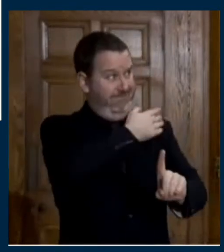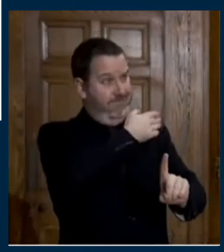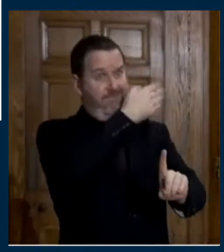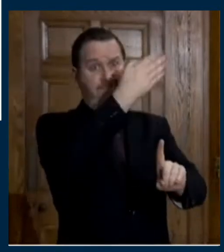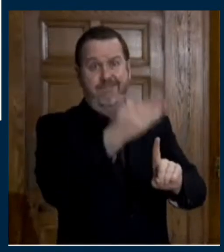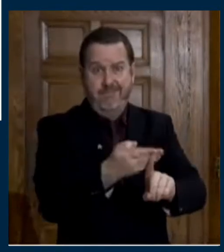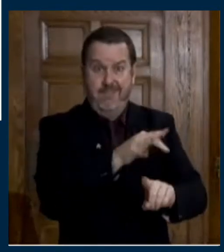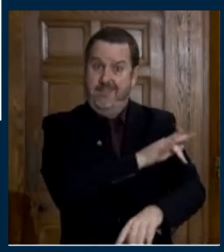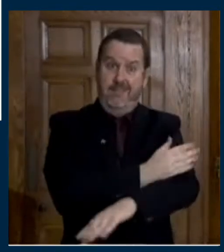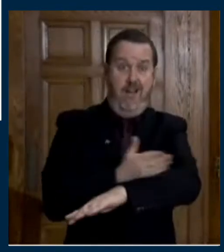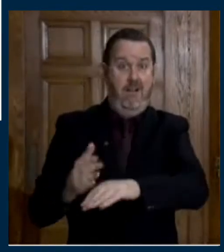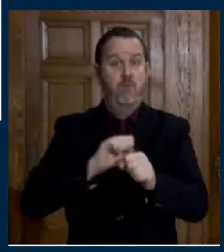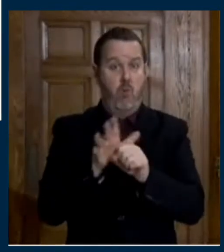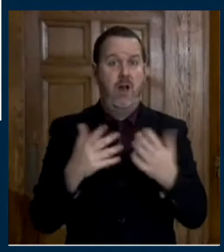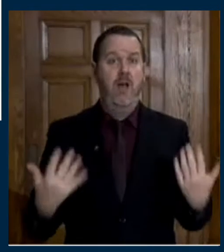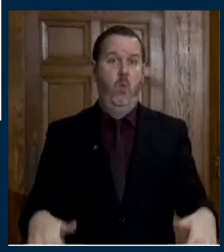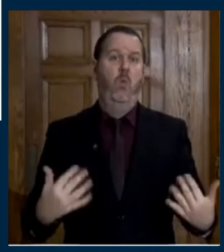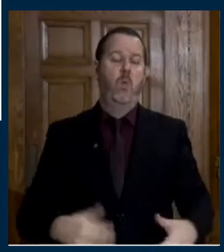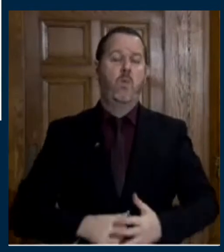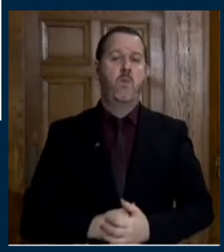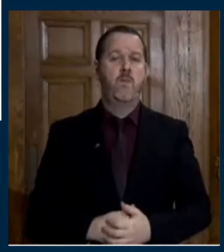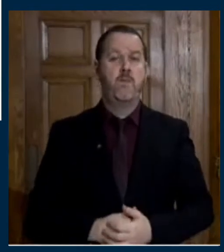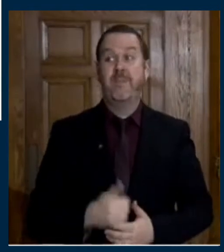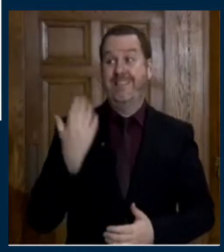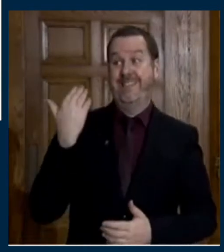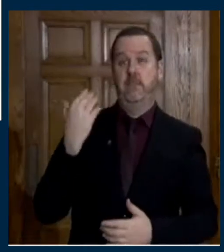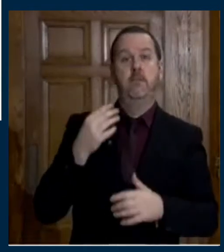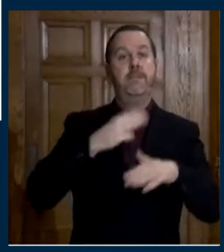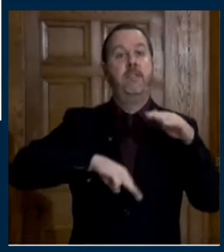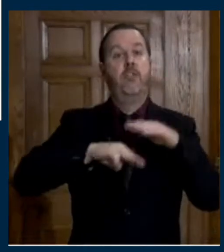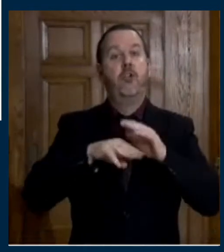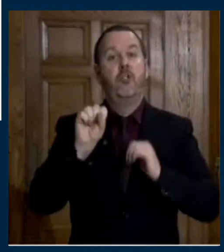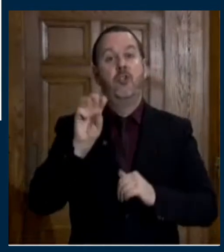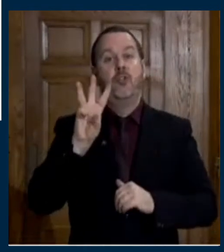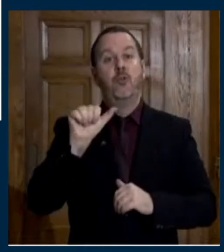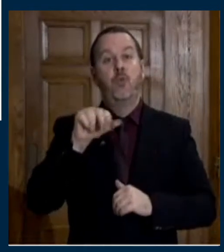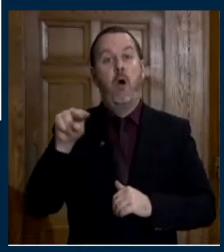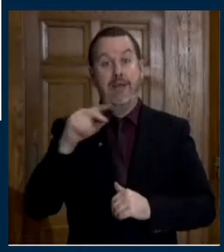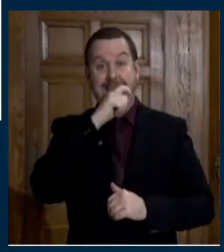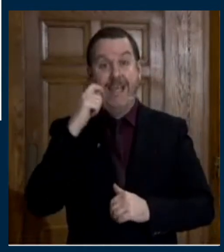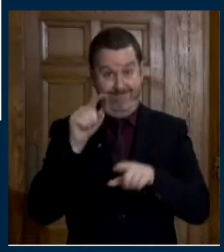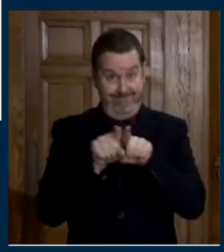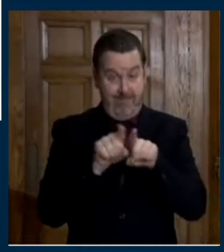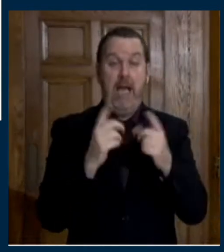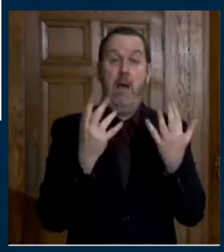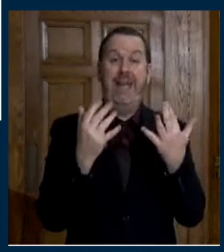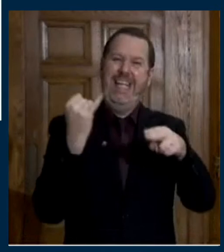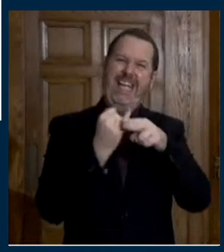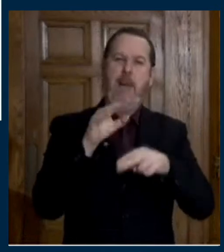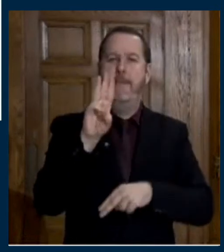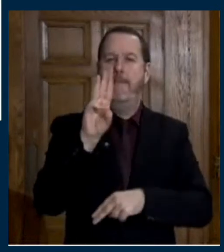And the same is true, as Minister Swann has indicated, of the number of inpatients with COVID in